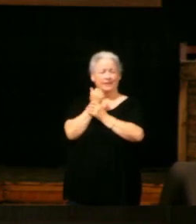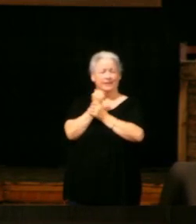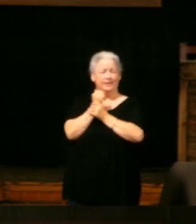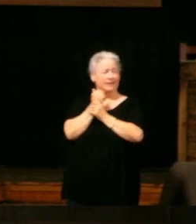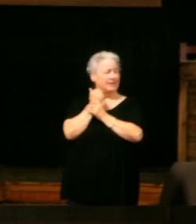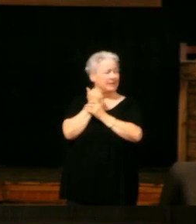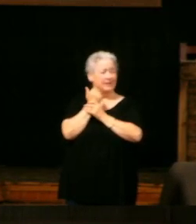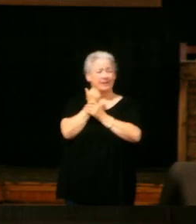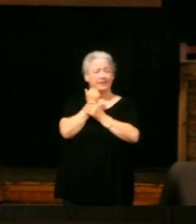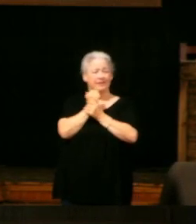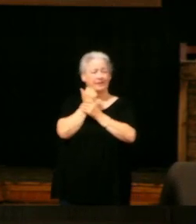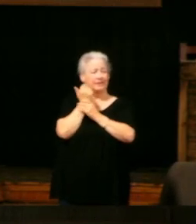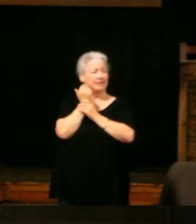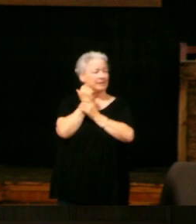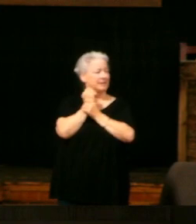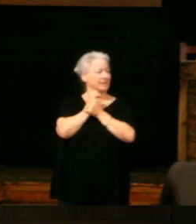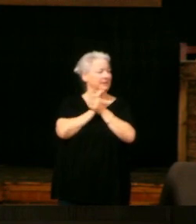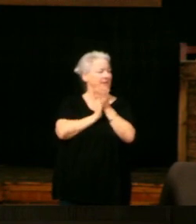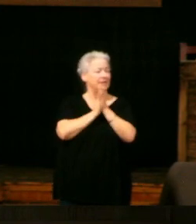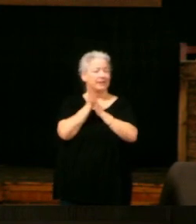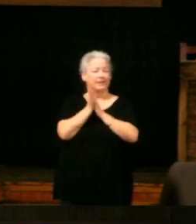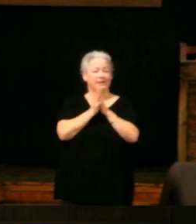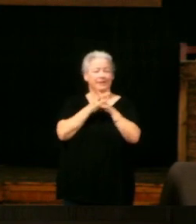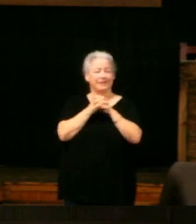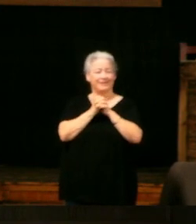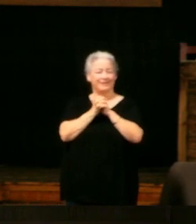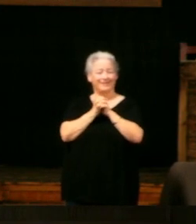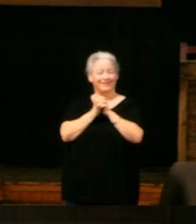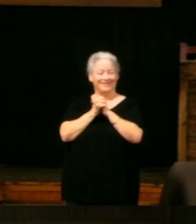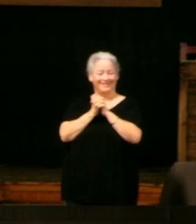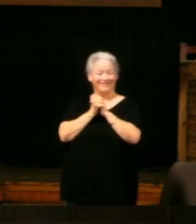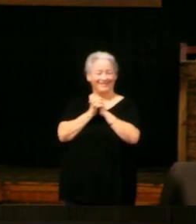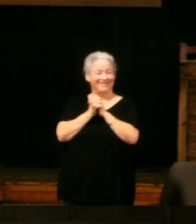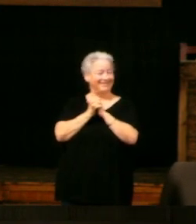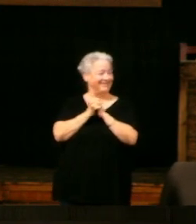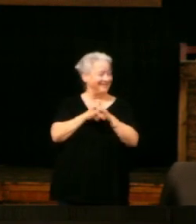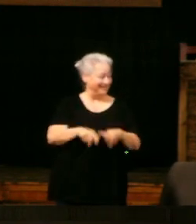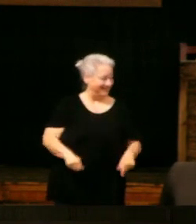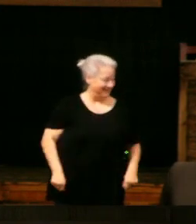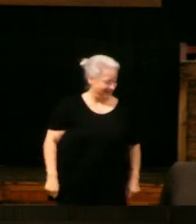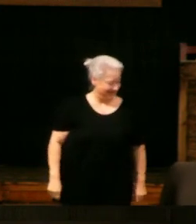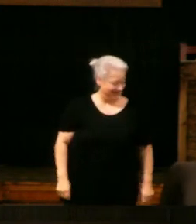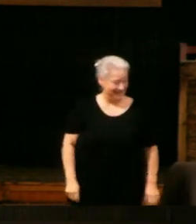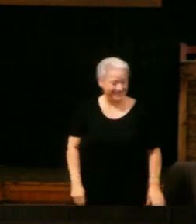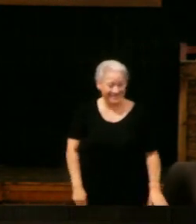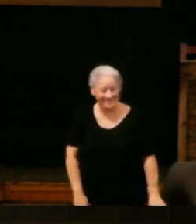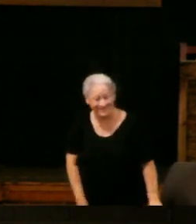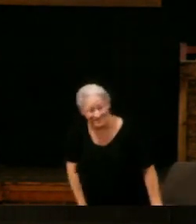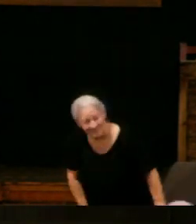communion. Come down. Don't rush now. There you go.